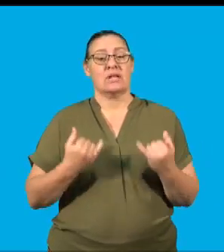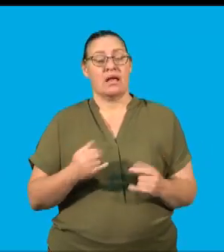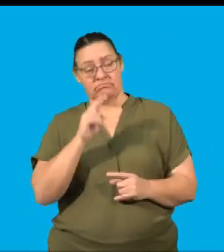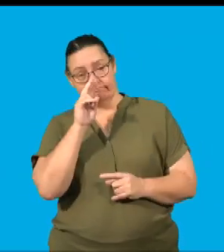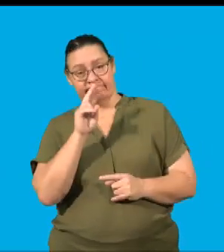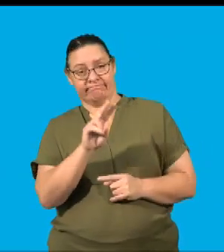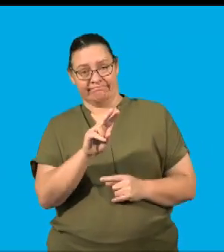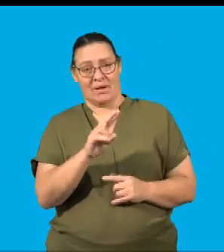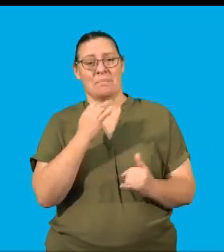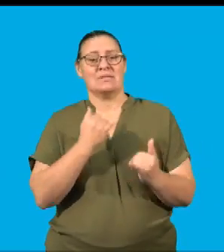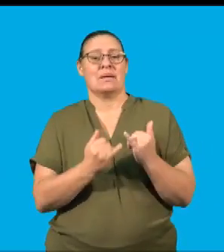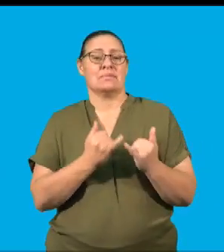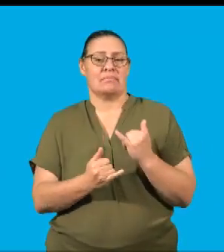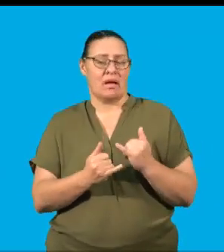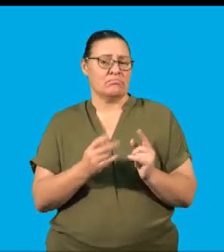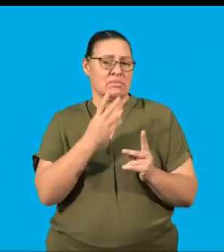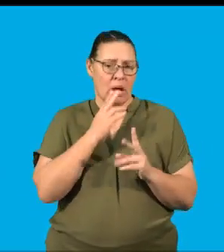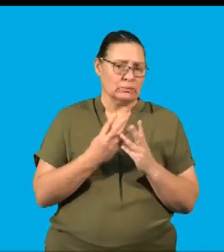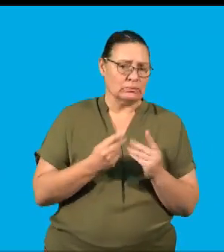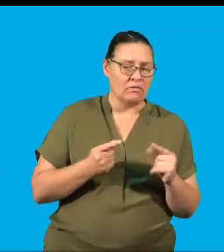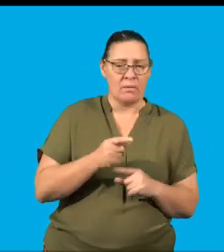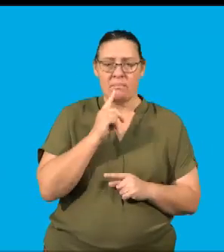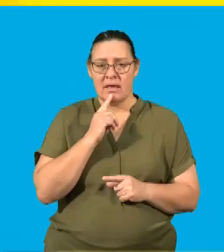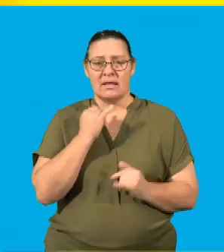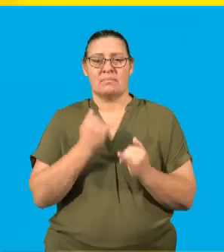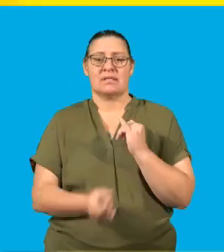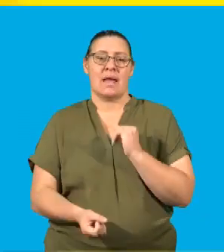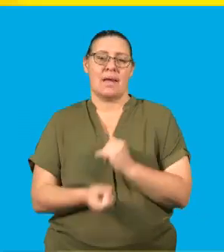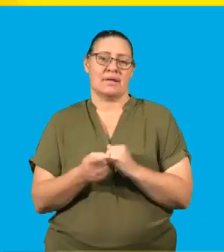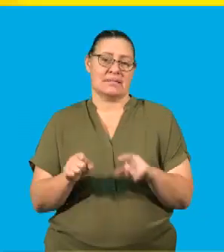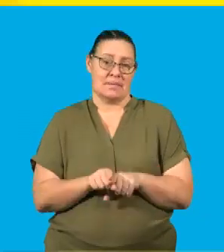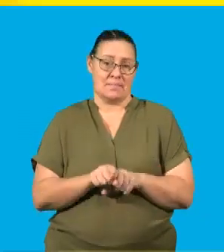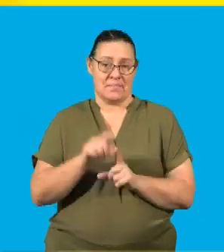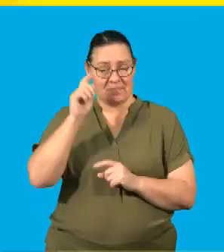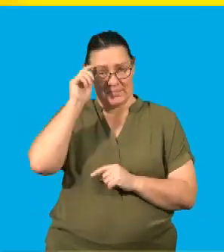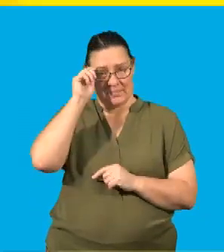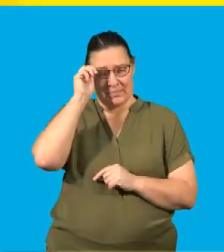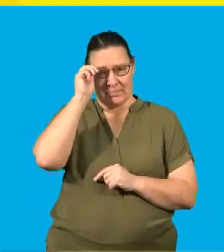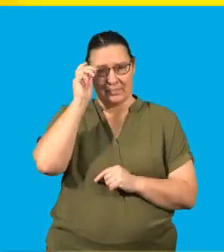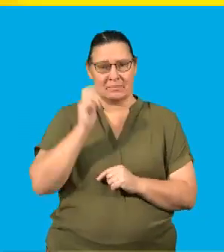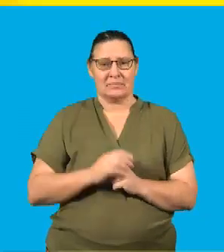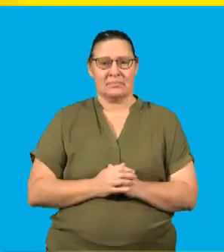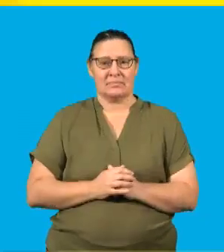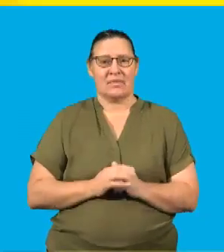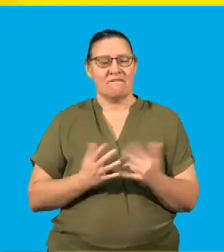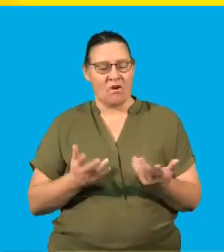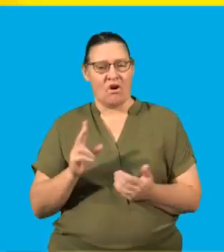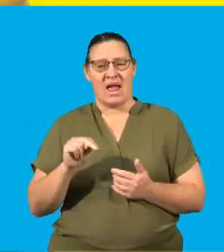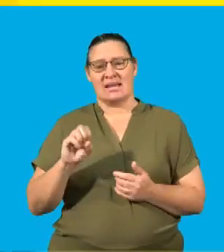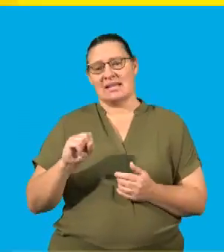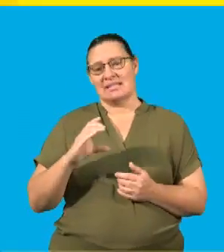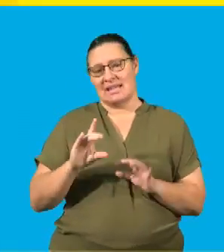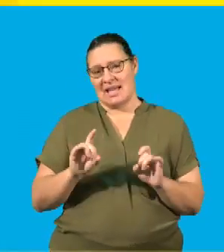be addressing these common errors to make sure that you don't commit the same mistakes as you sit for your National Senior